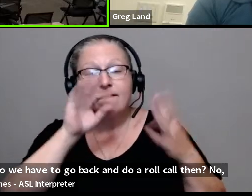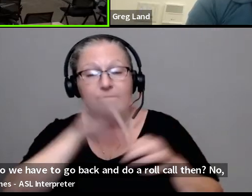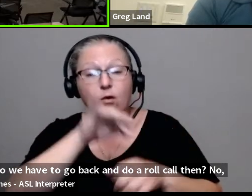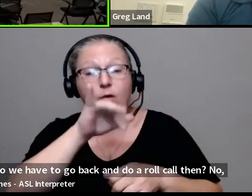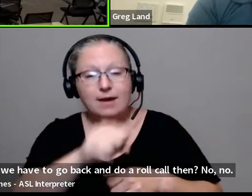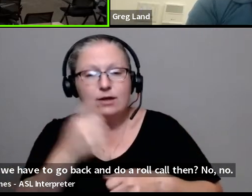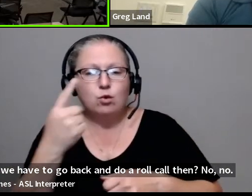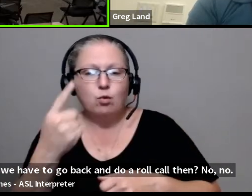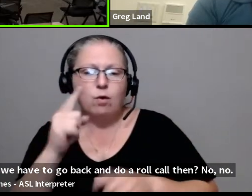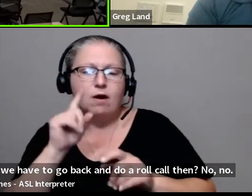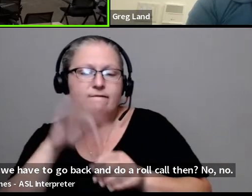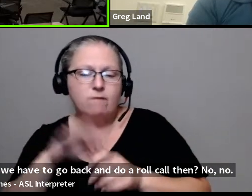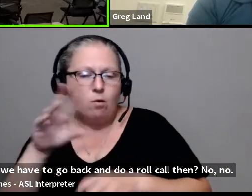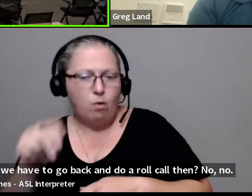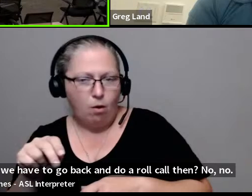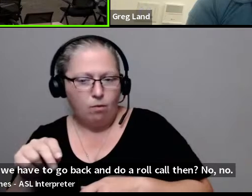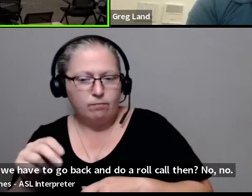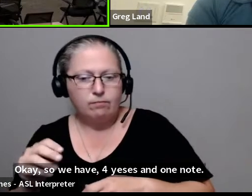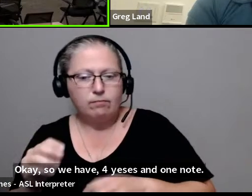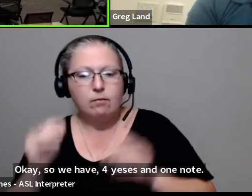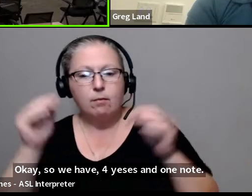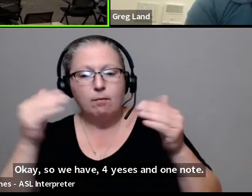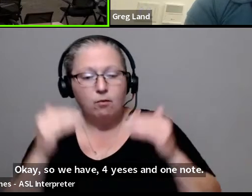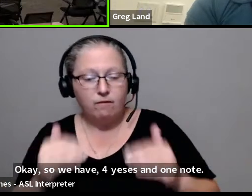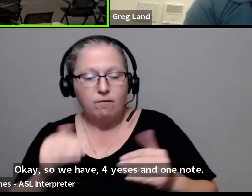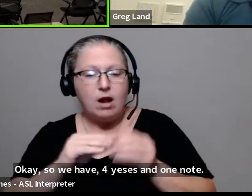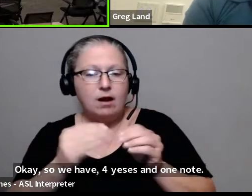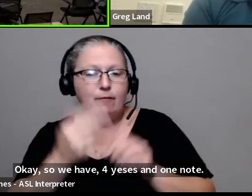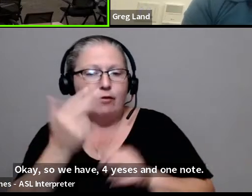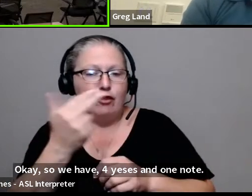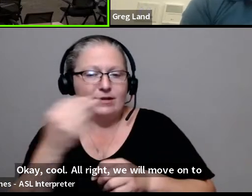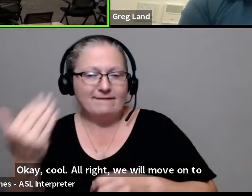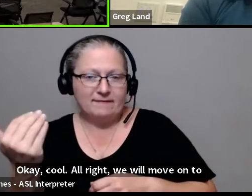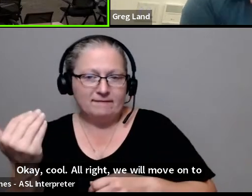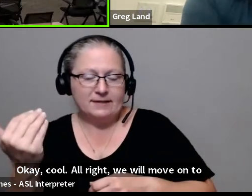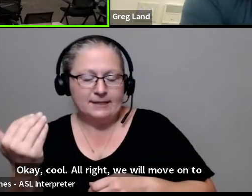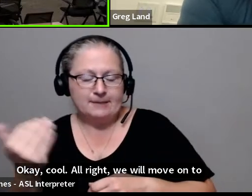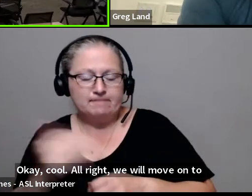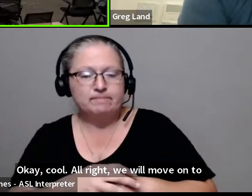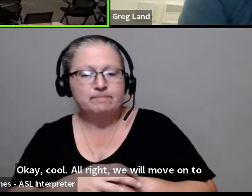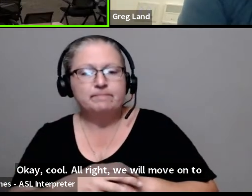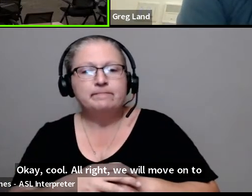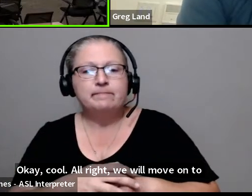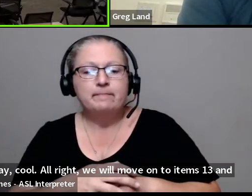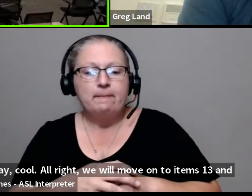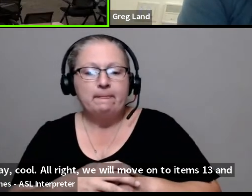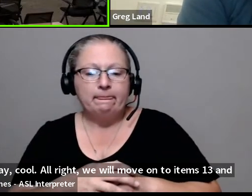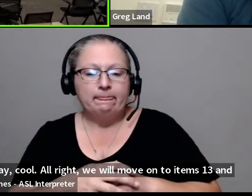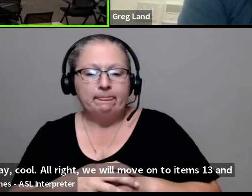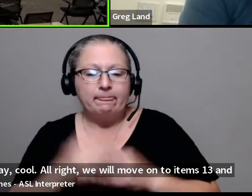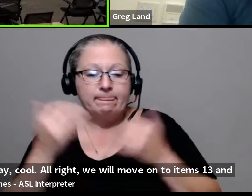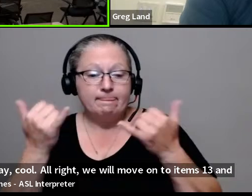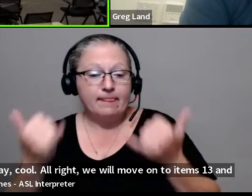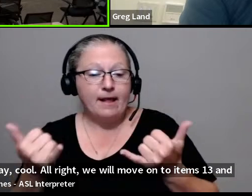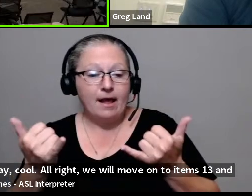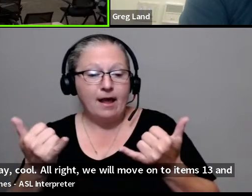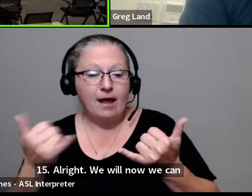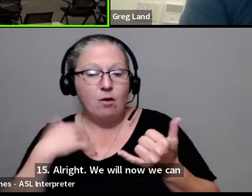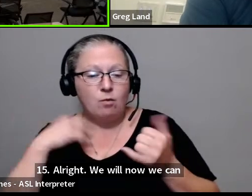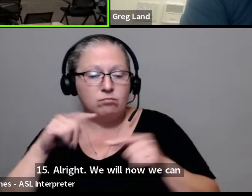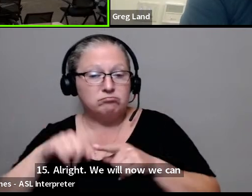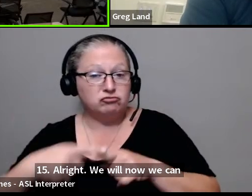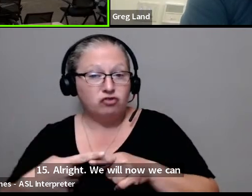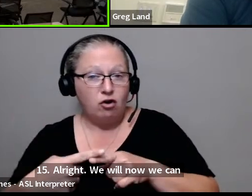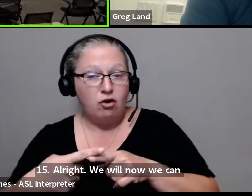cool. All right, we will move on to items 13 and 15. All right, we can start